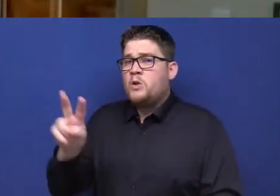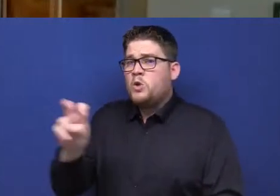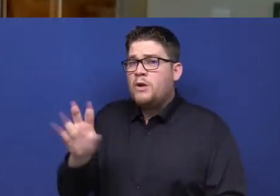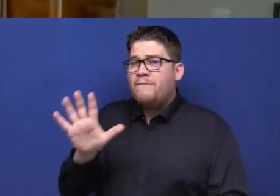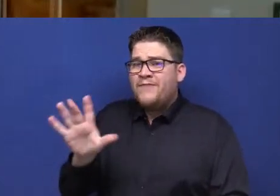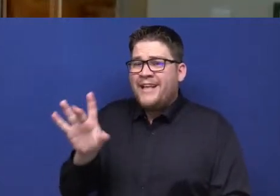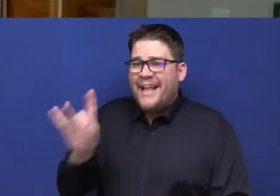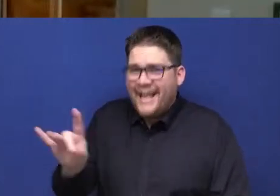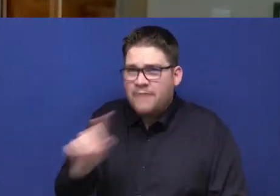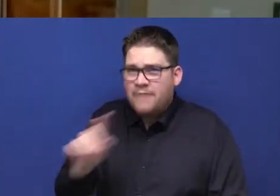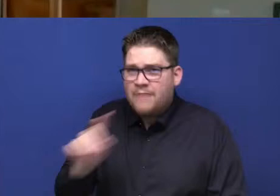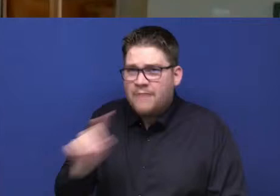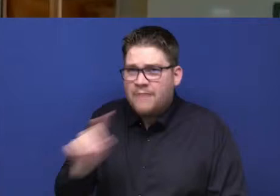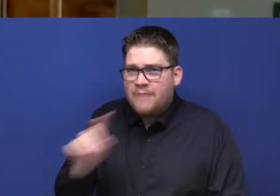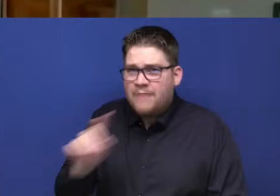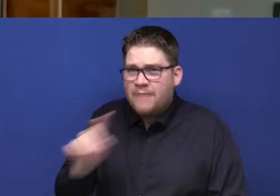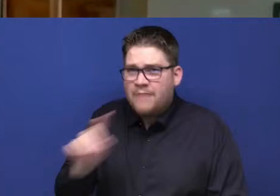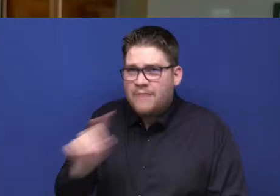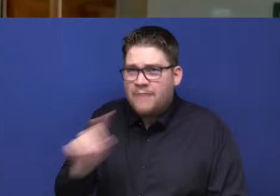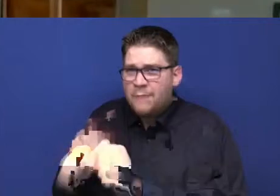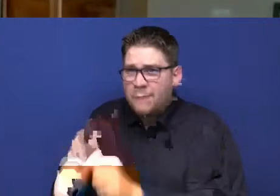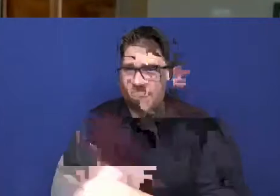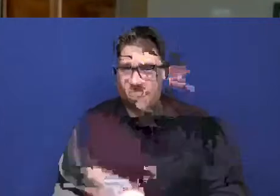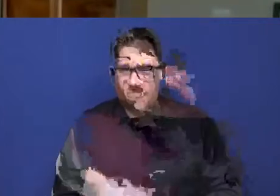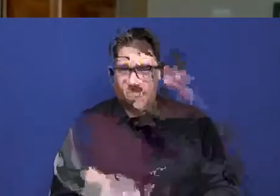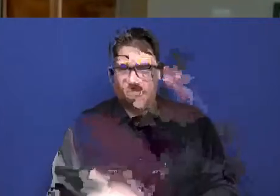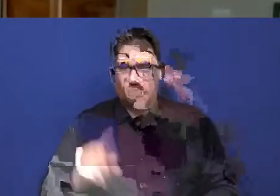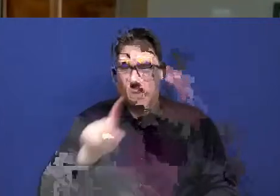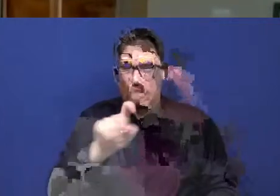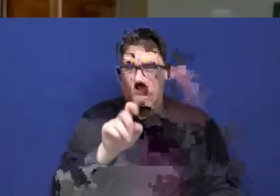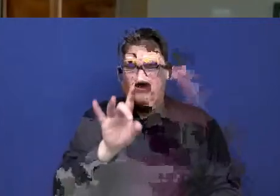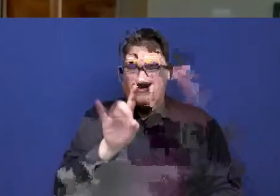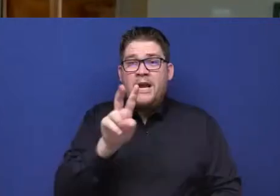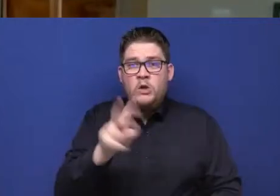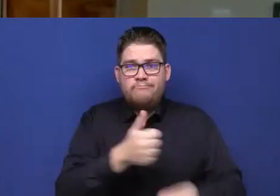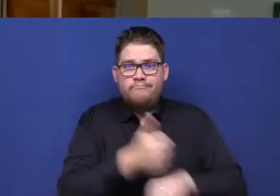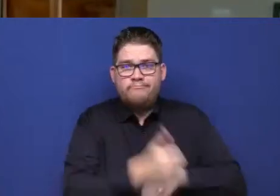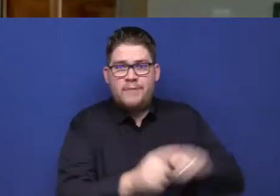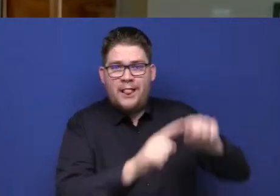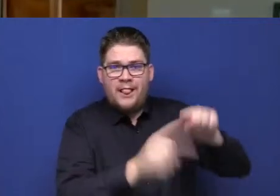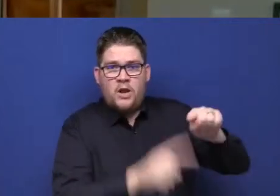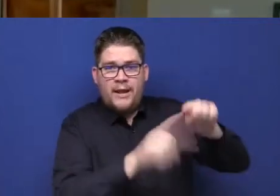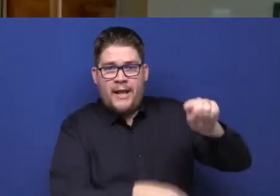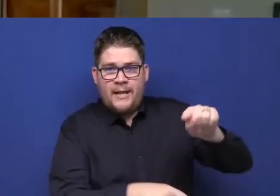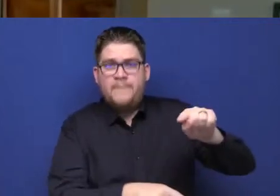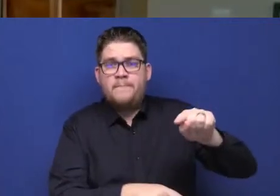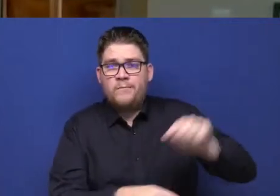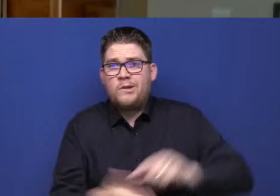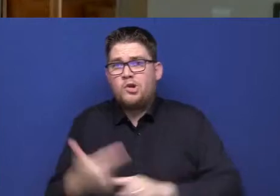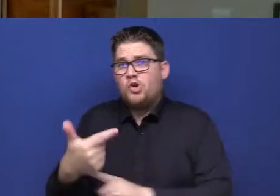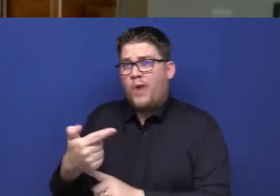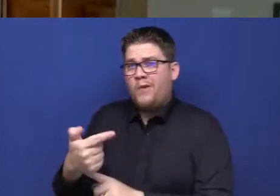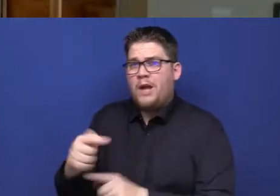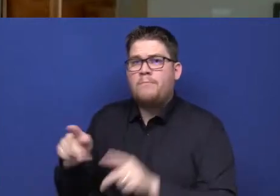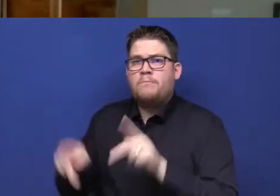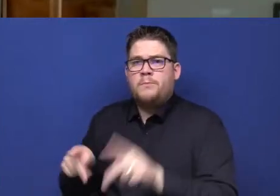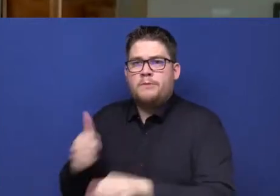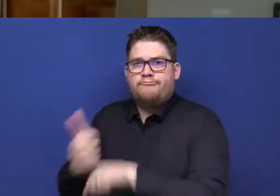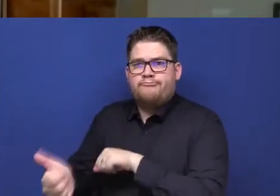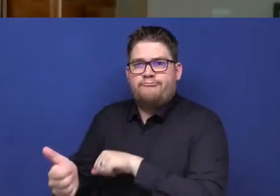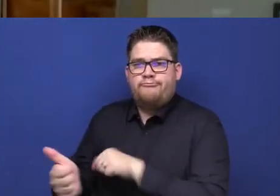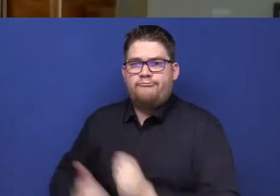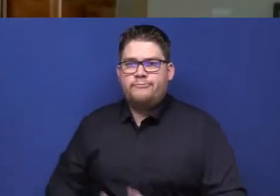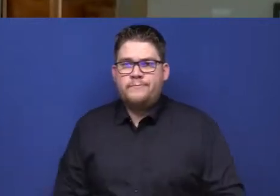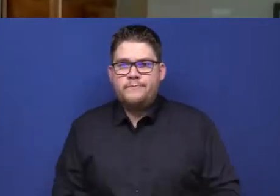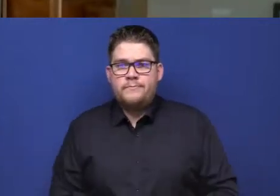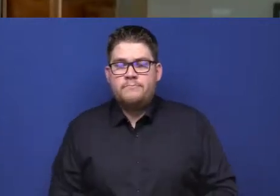this week, which is with increased precipitation, lower temps, and RH levels have been increased. That's allowed